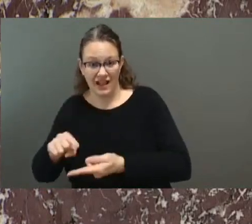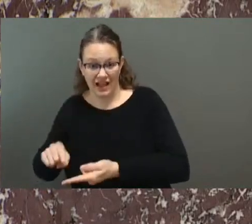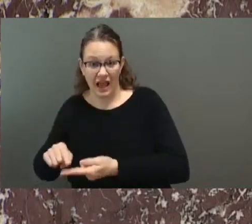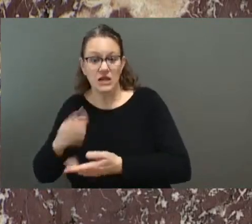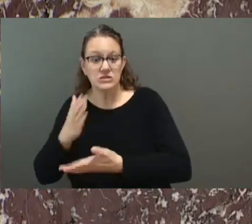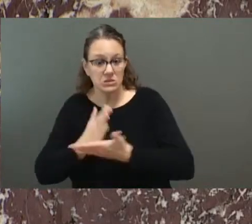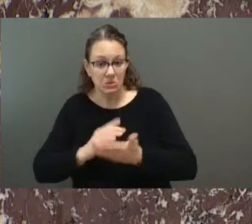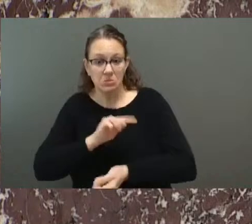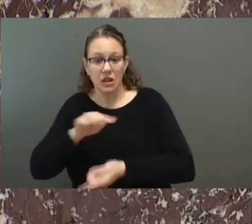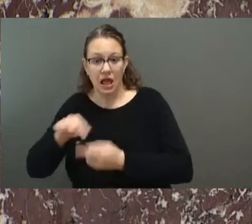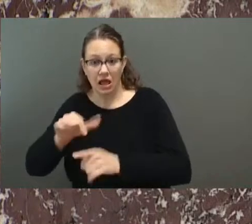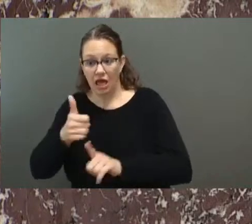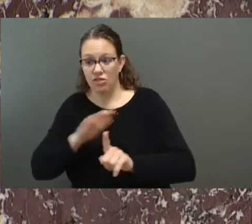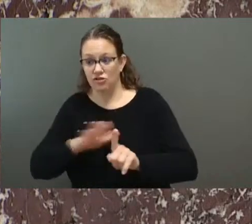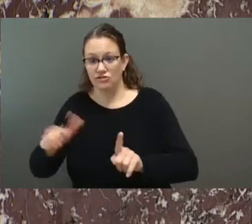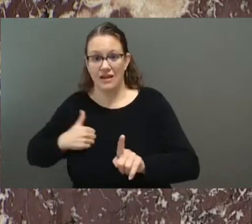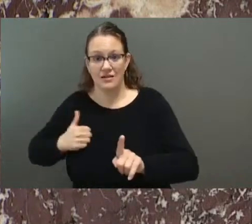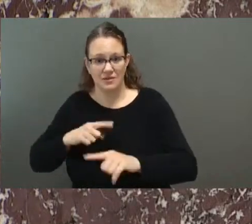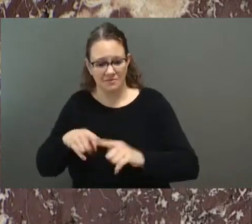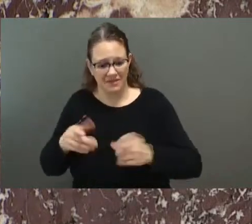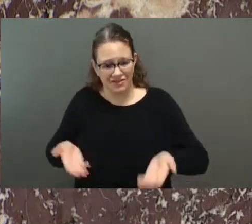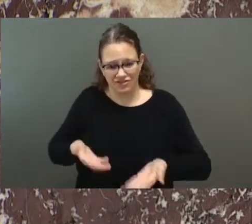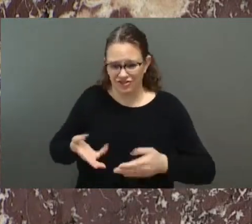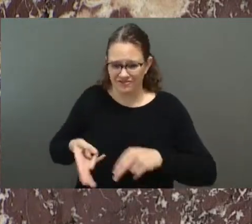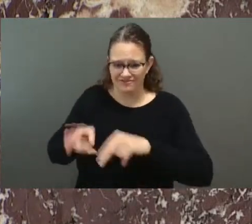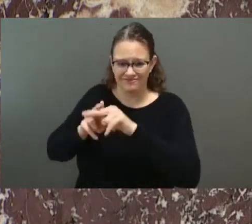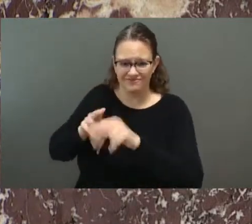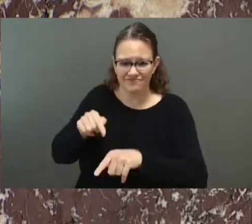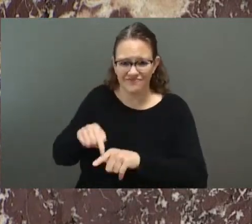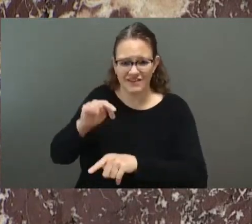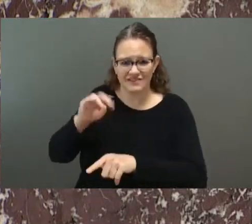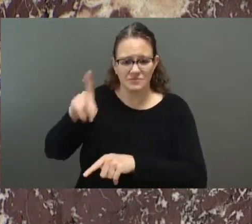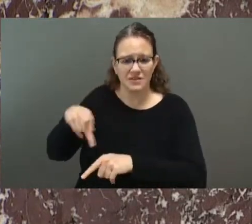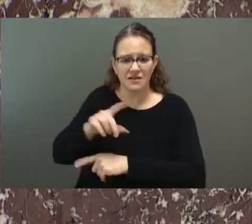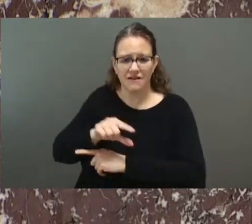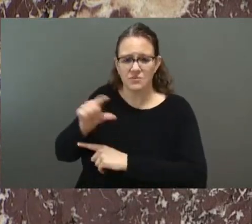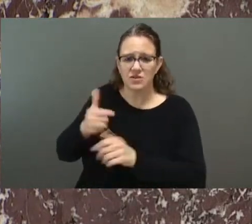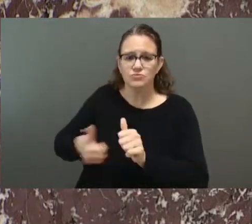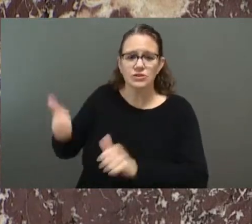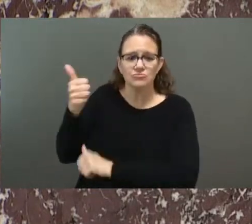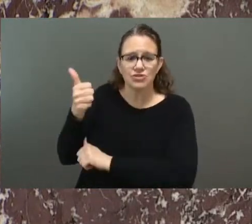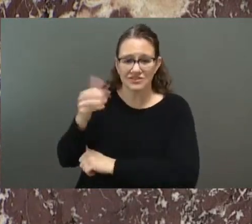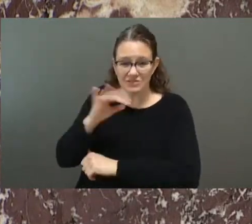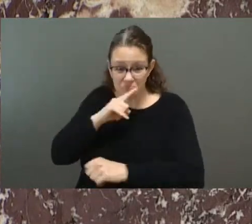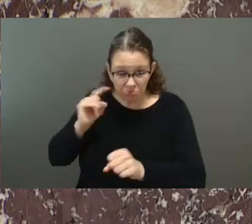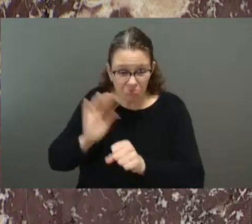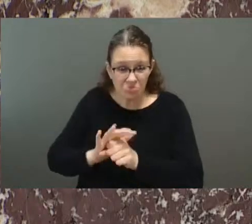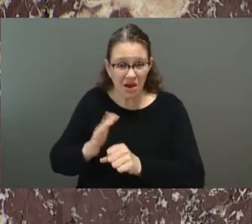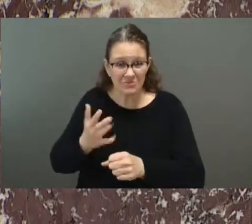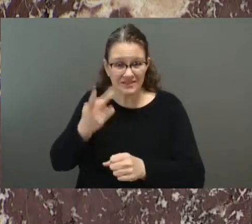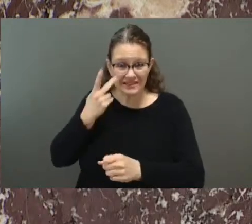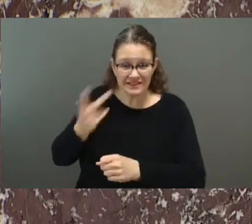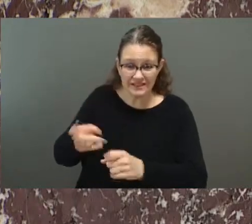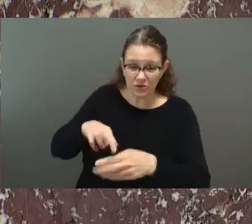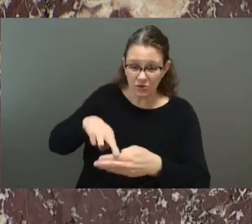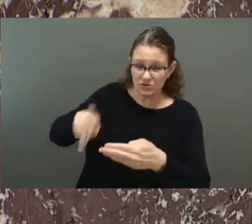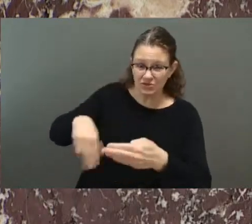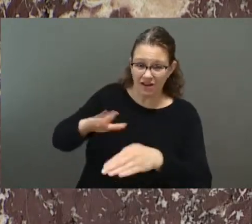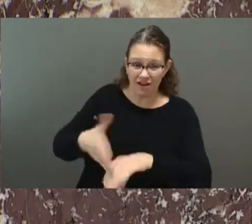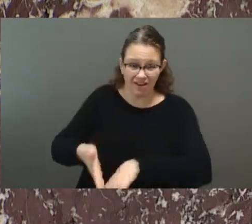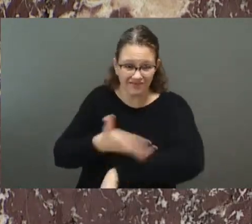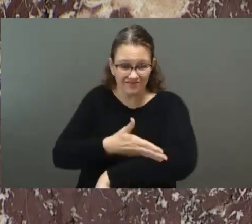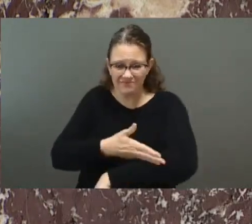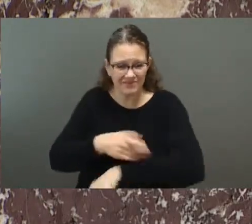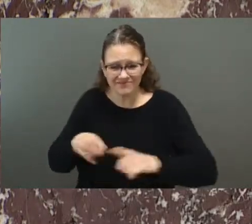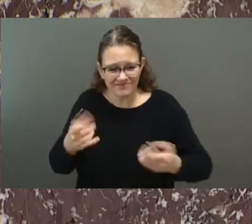rise. Wow. The Premier promised results, but has delivered only increasing emissions and higher costs for